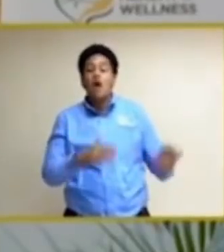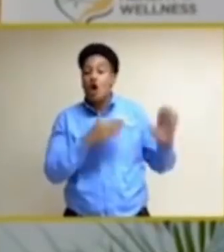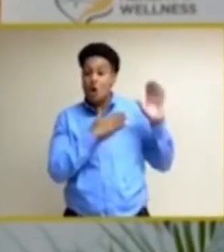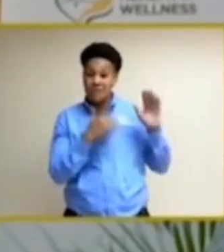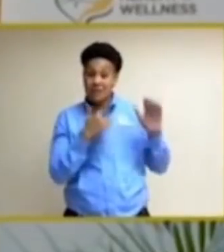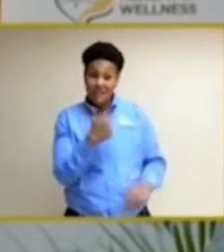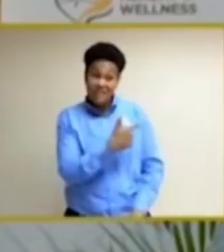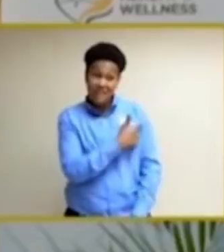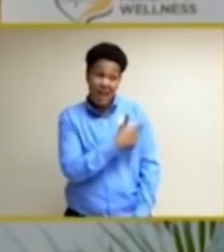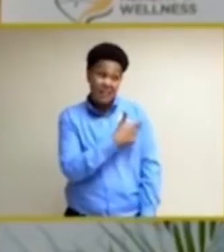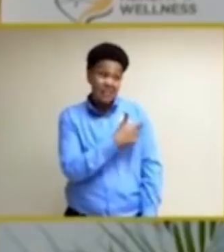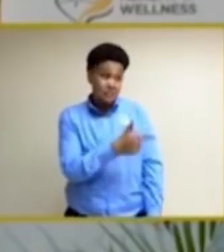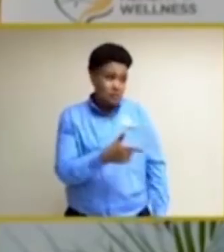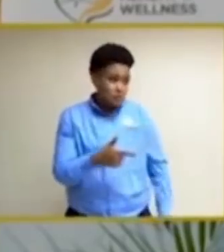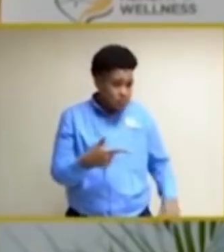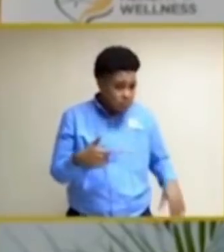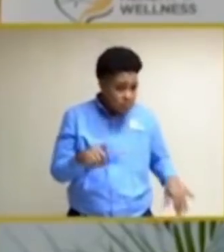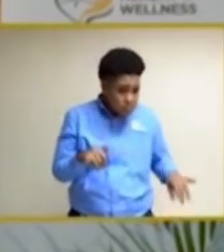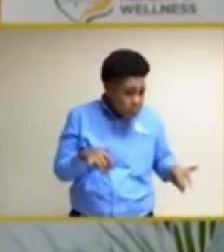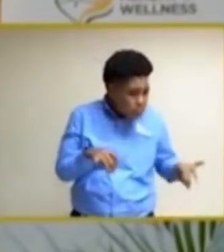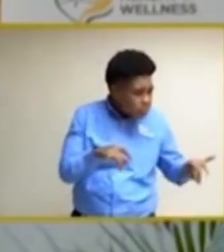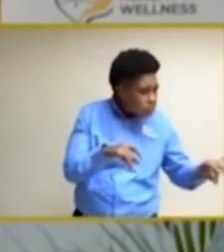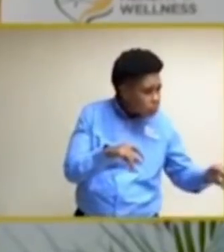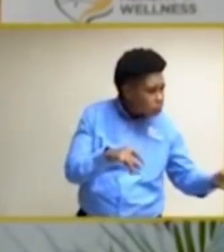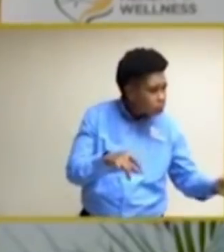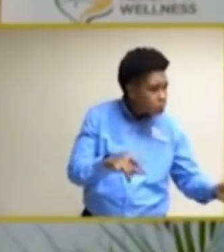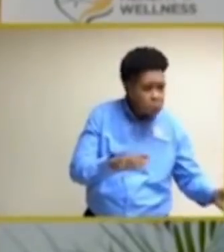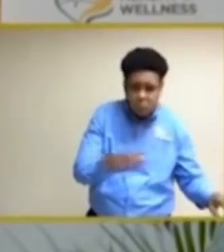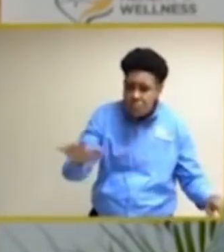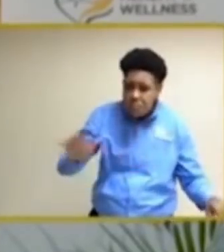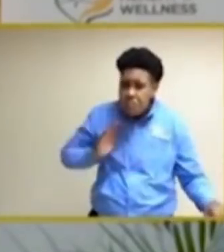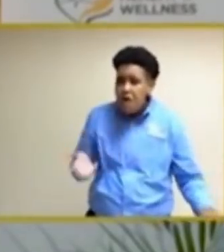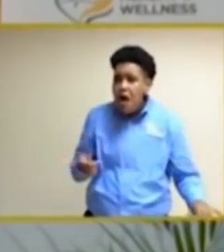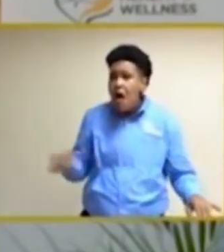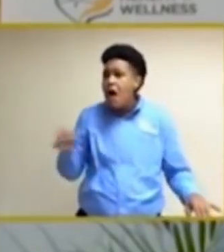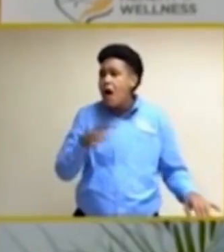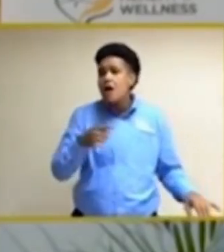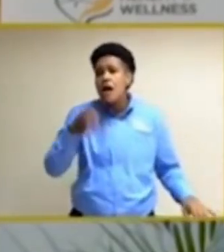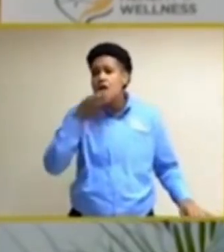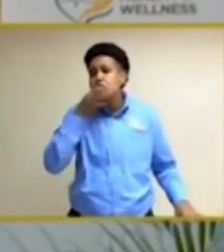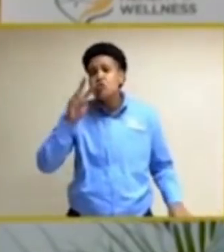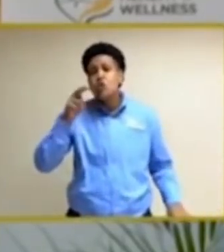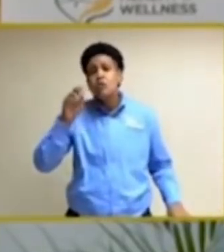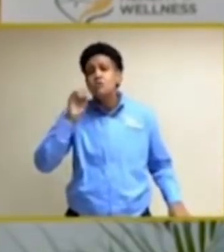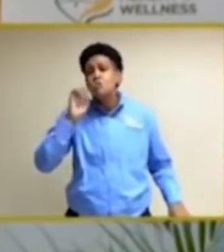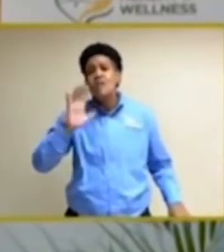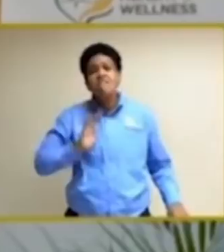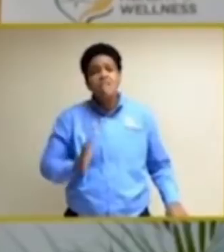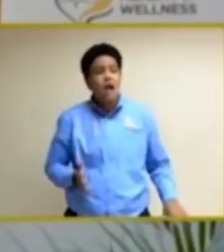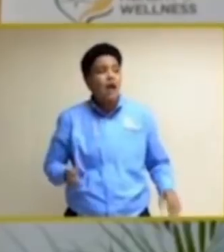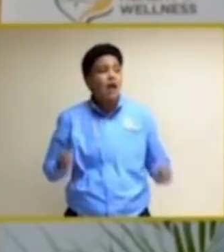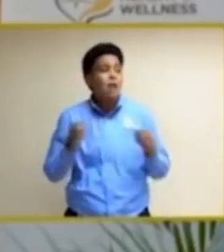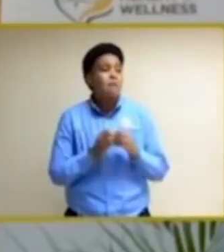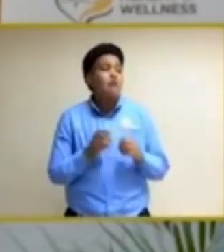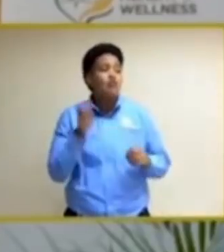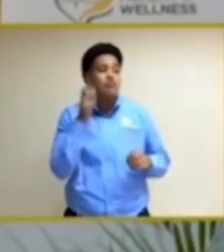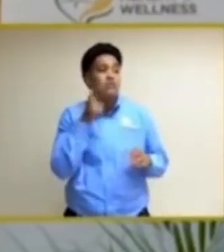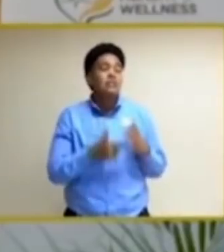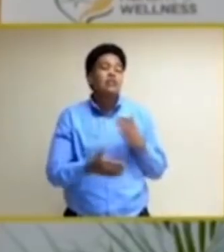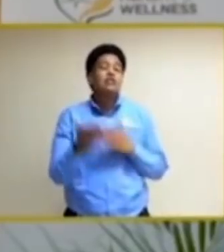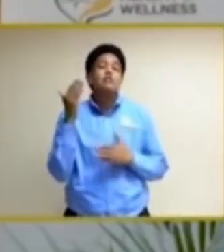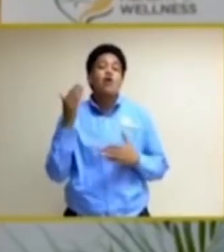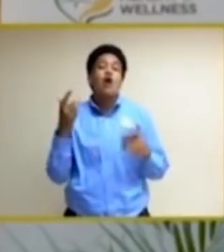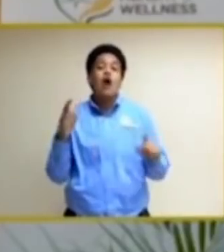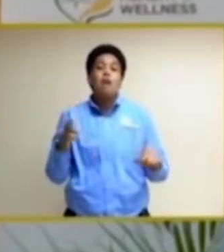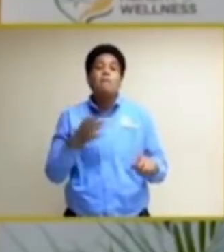vaccine and the efficacy of the vaccine as stated or outlined by the experts at the WHO and even more recently this morning